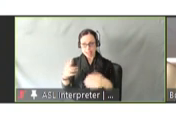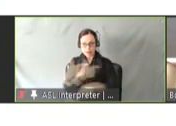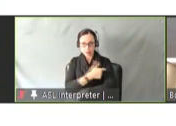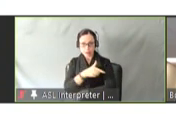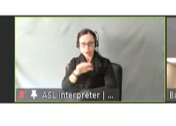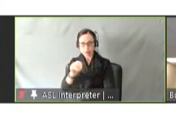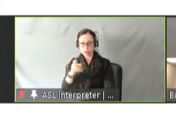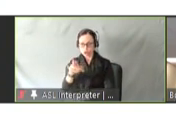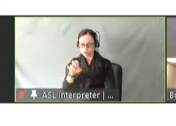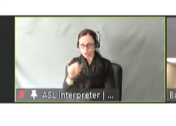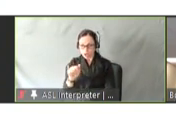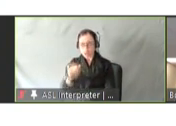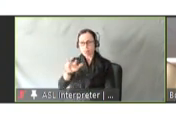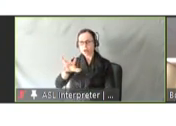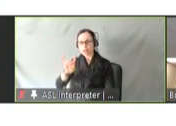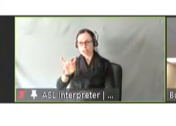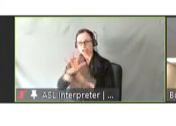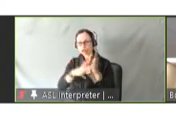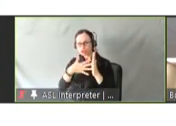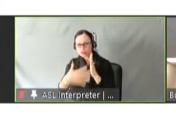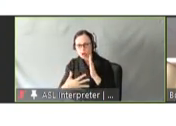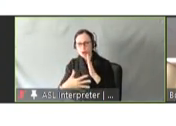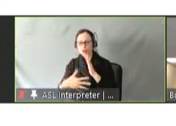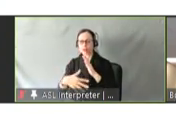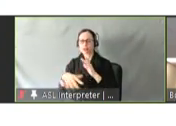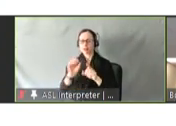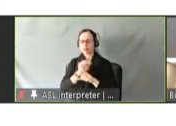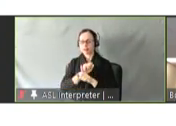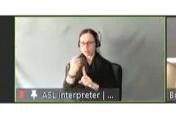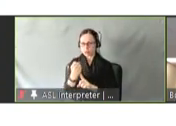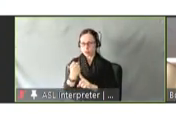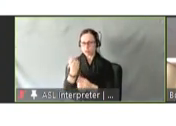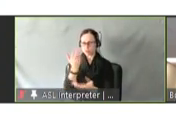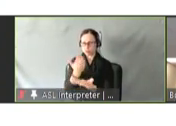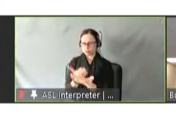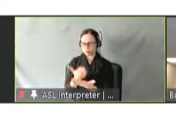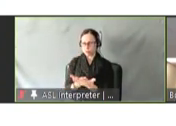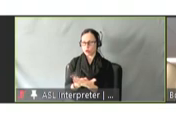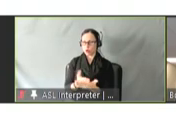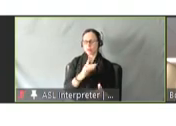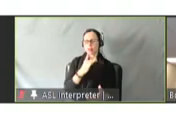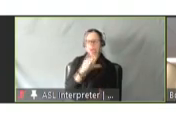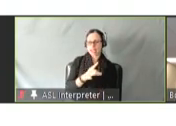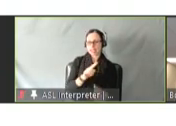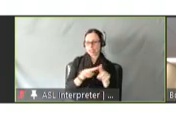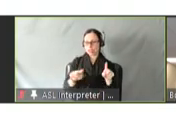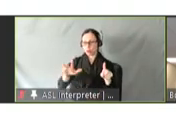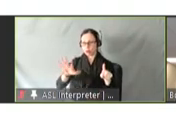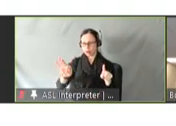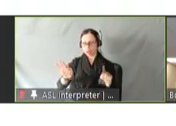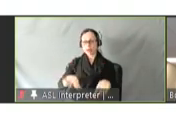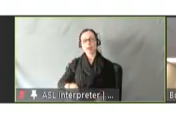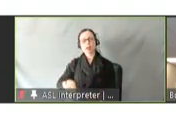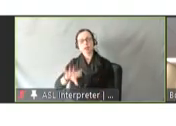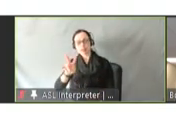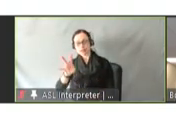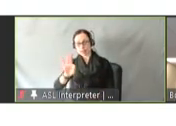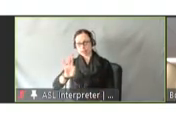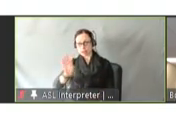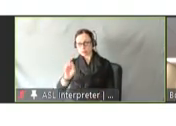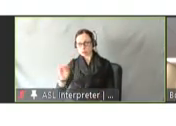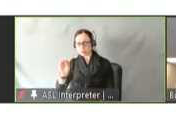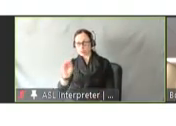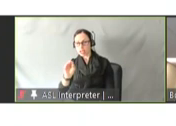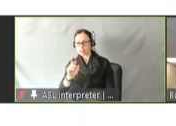38 chart-confirmed cases among individuals 18 to 39. 79% were hospitalized, 75% of those